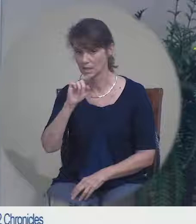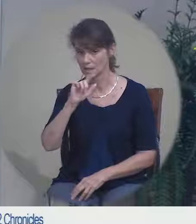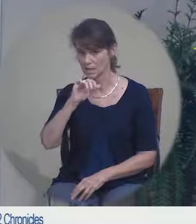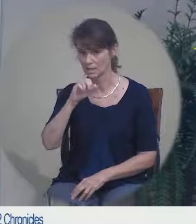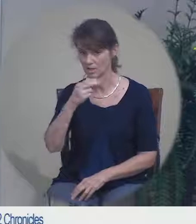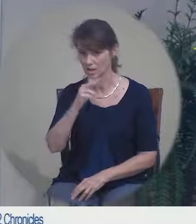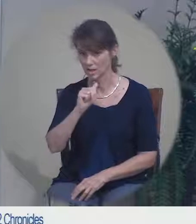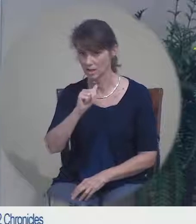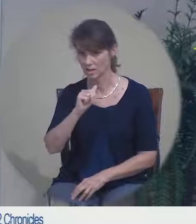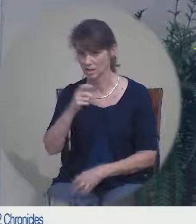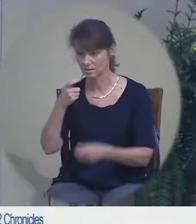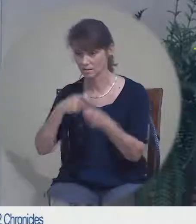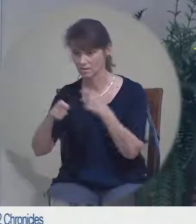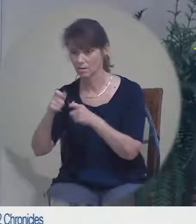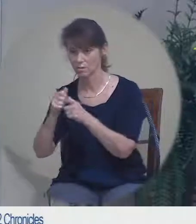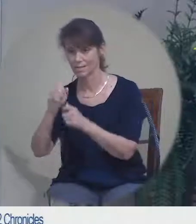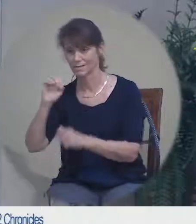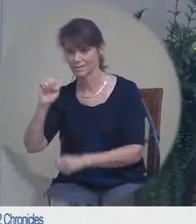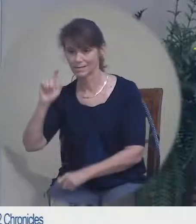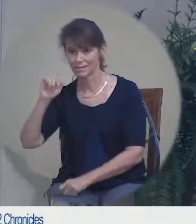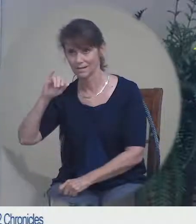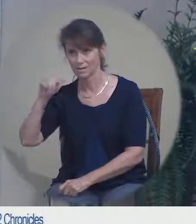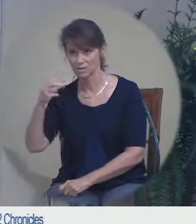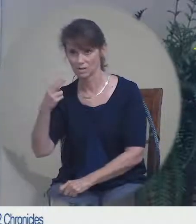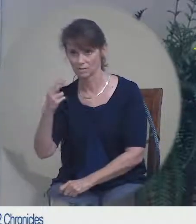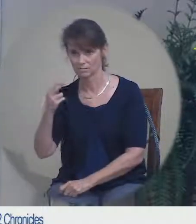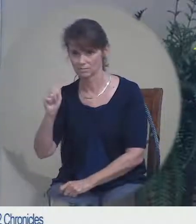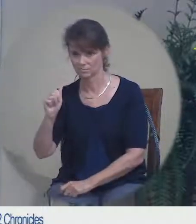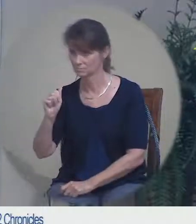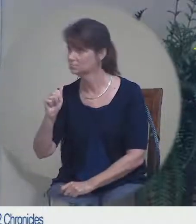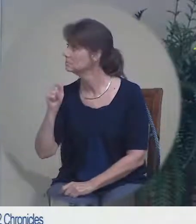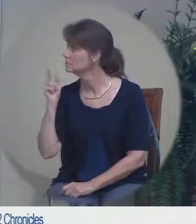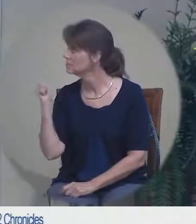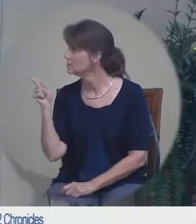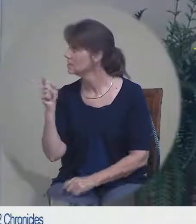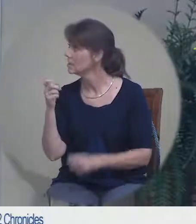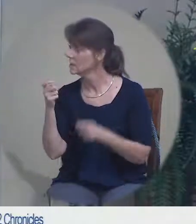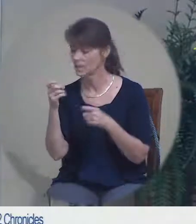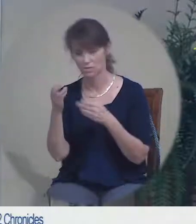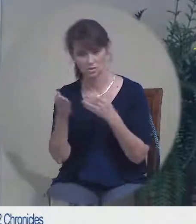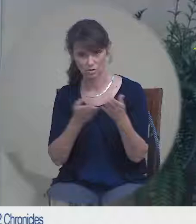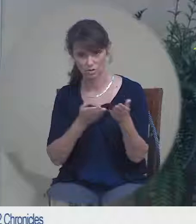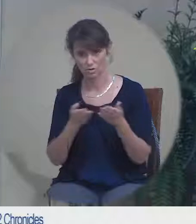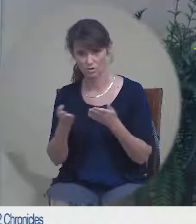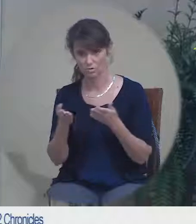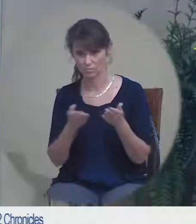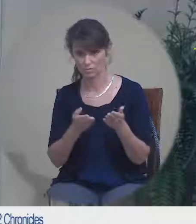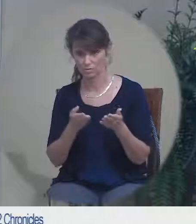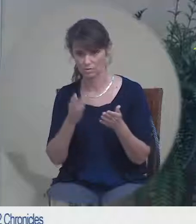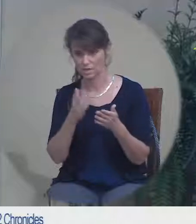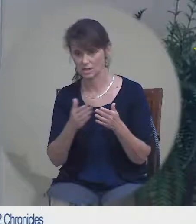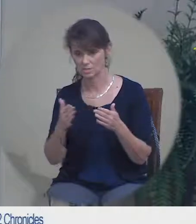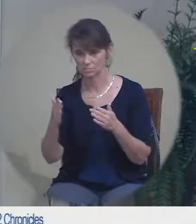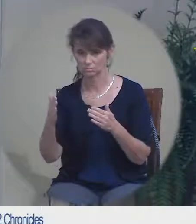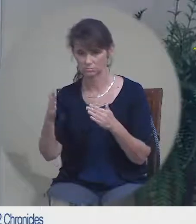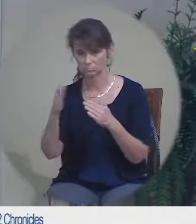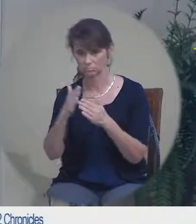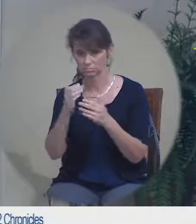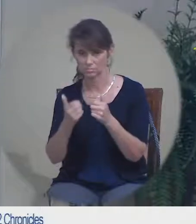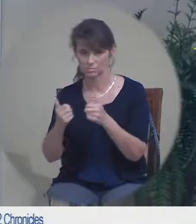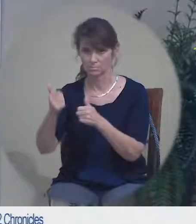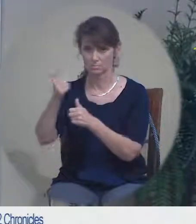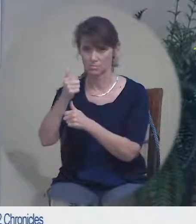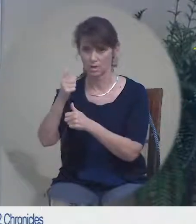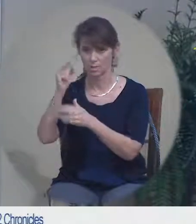Elijah. Elisha served in his ministry as kind of, I'm going to use this terminology, as the head prophet or the